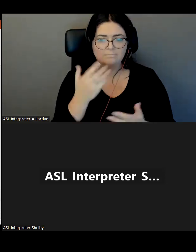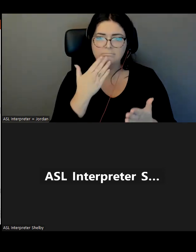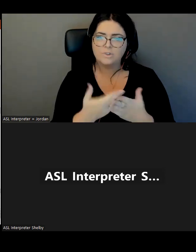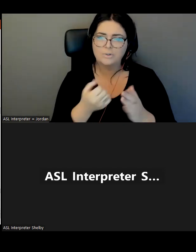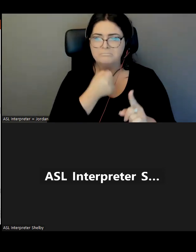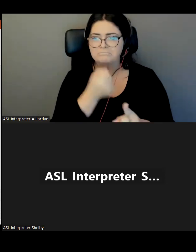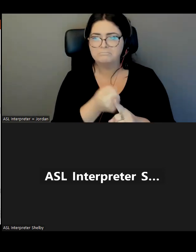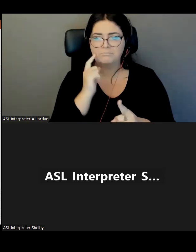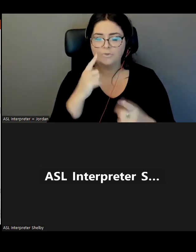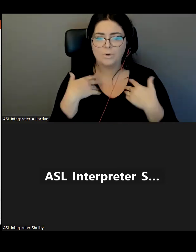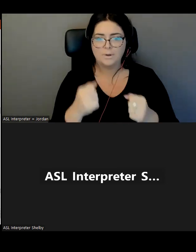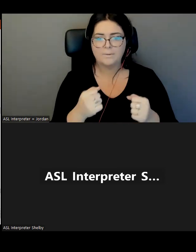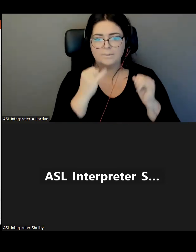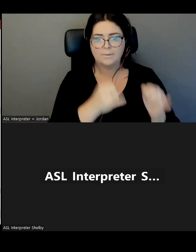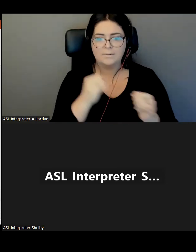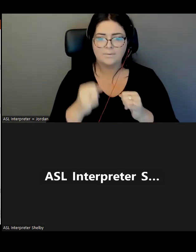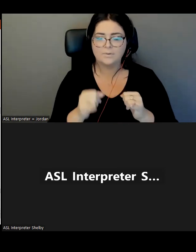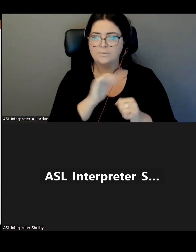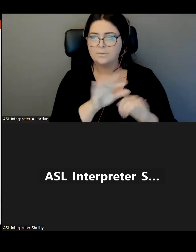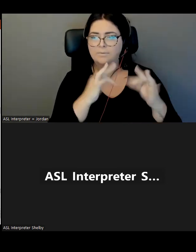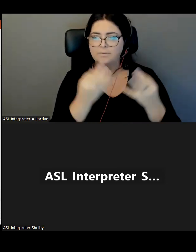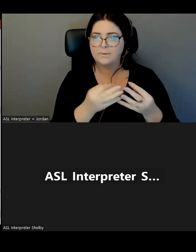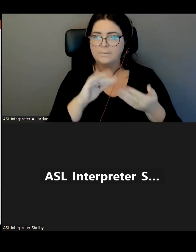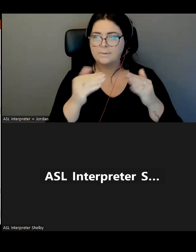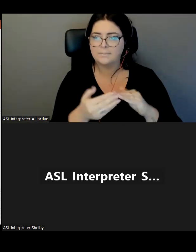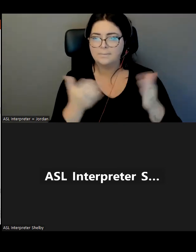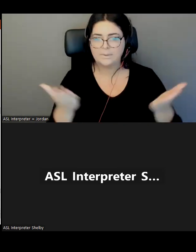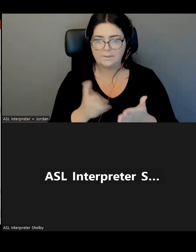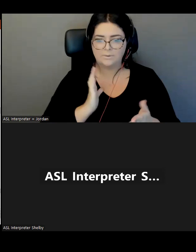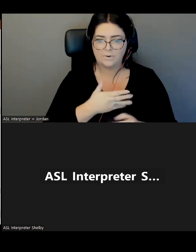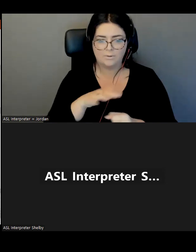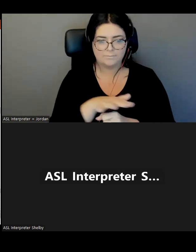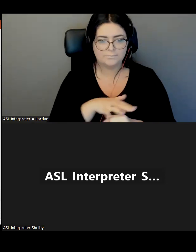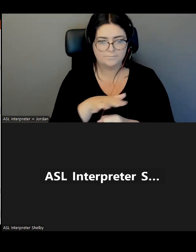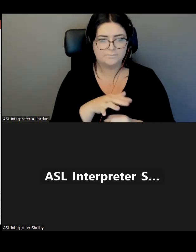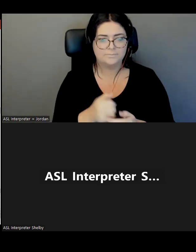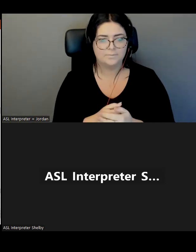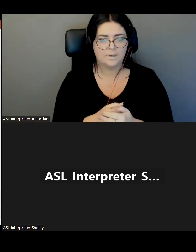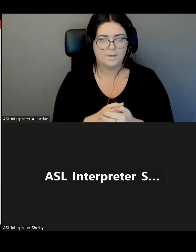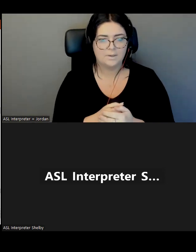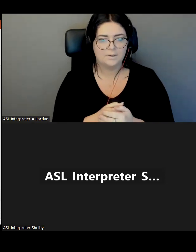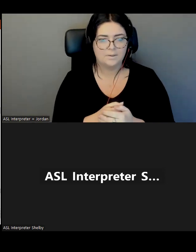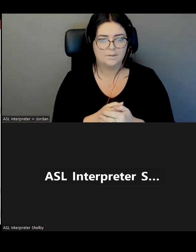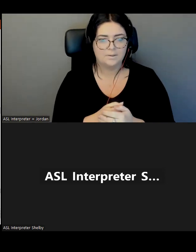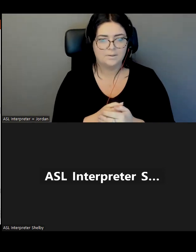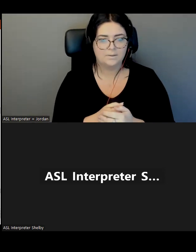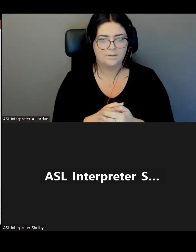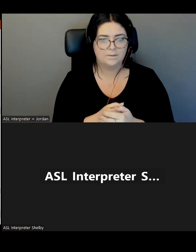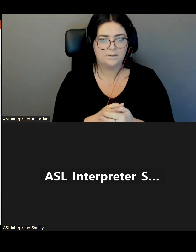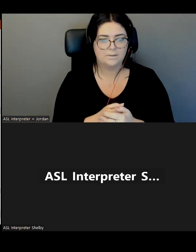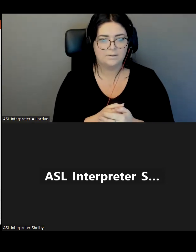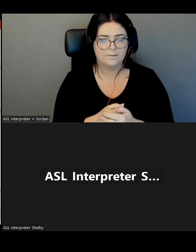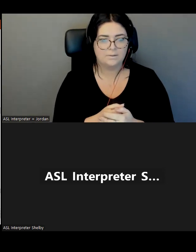the health and well-being of individuals, families, and communities in our region. Just a little bit of, you know, did you